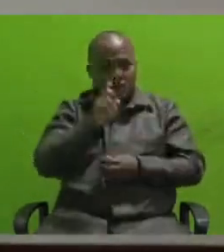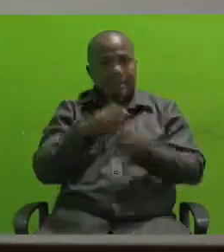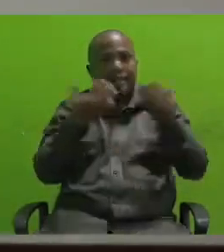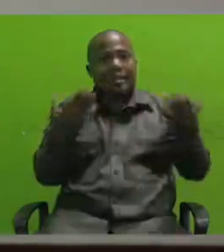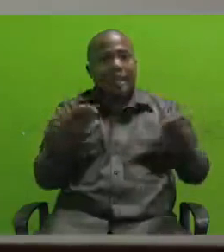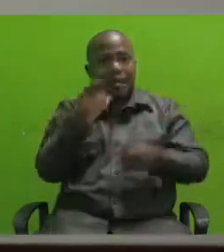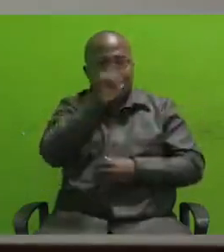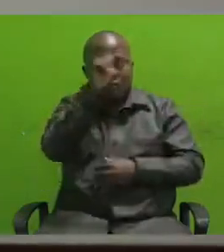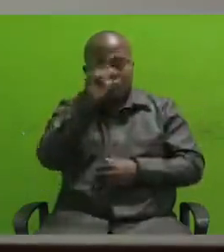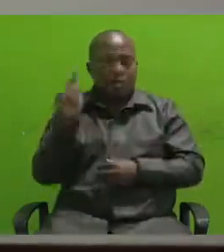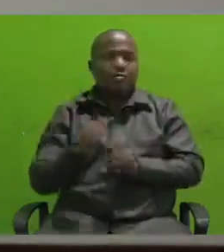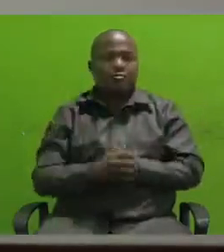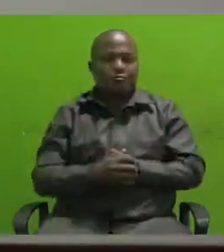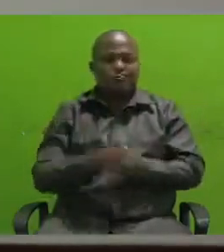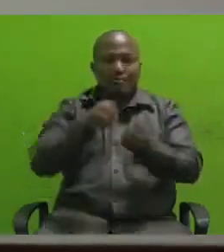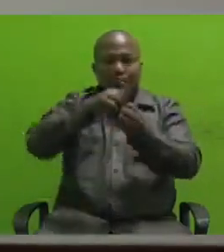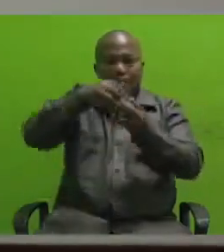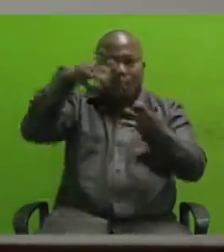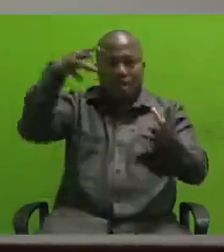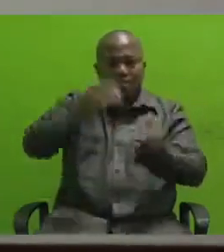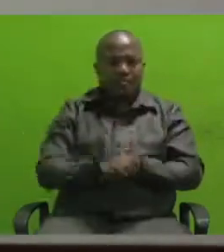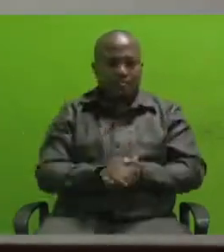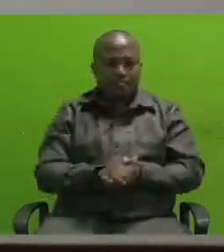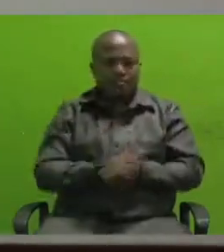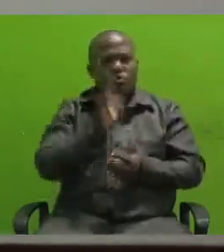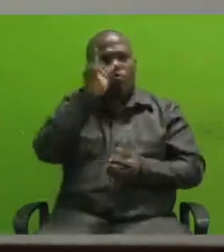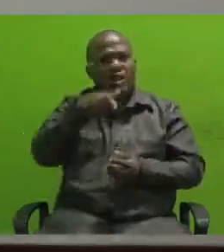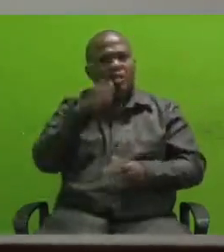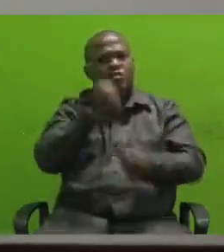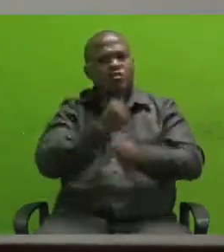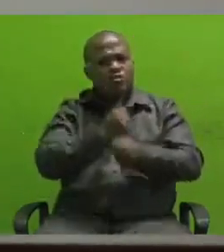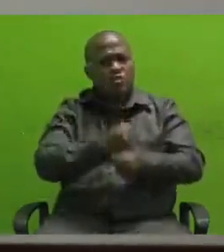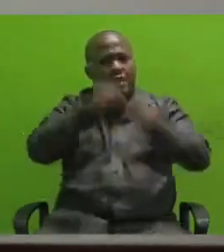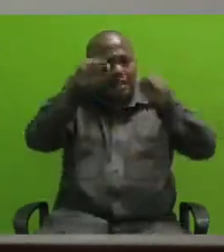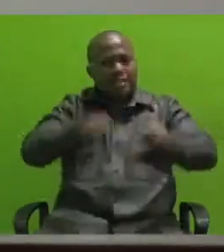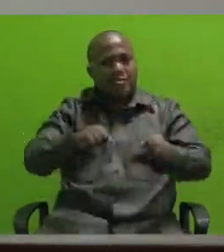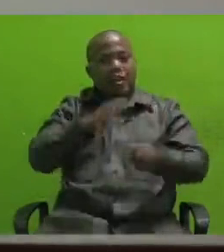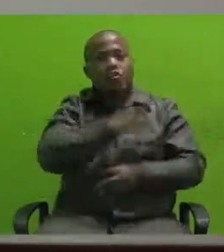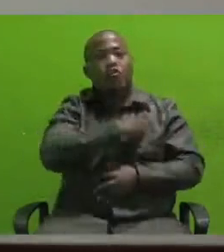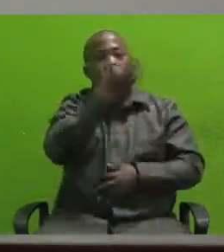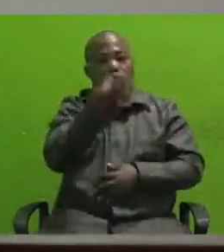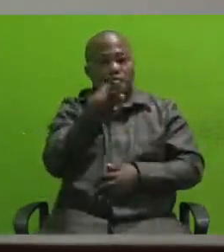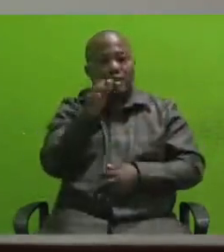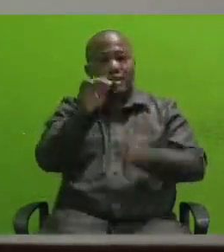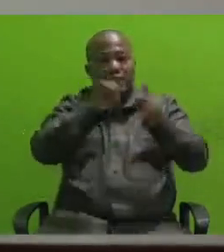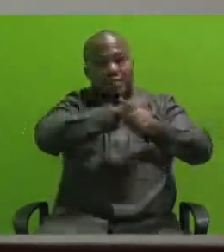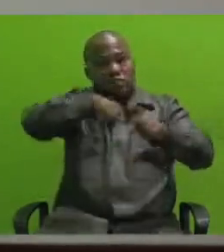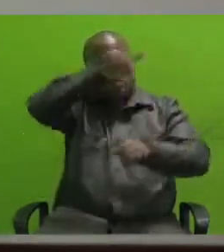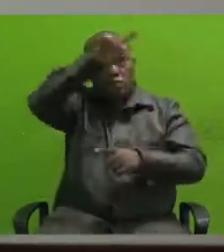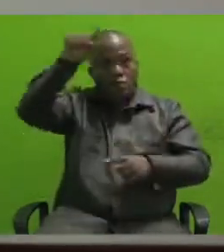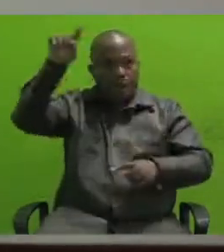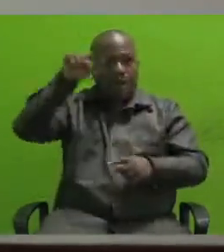value. So what to do here, we're supposed to produce the square root throughout or in both sides